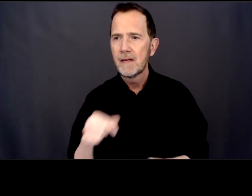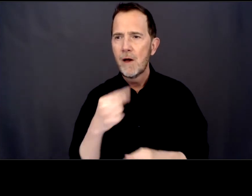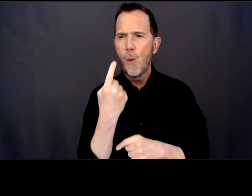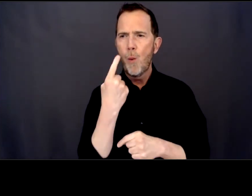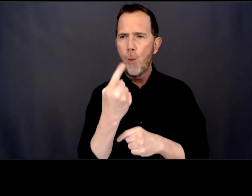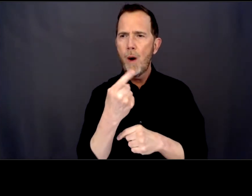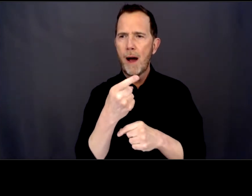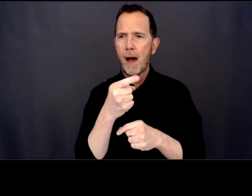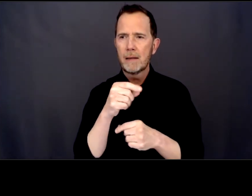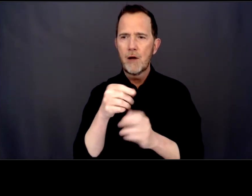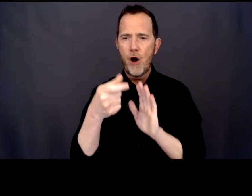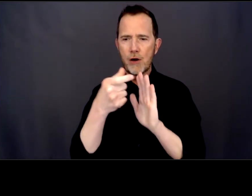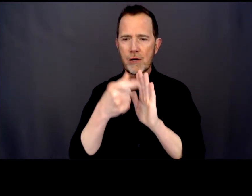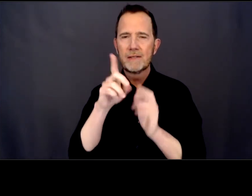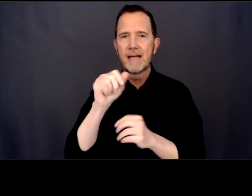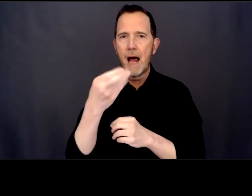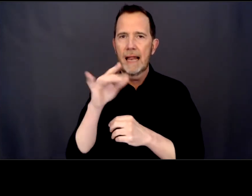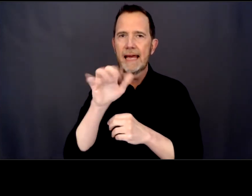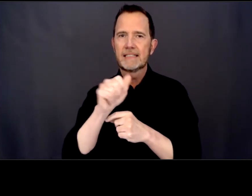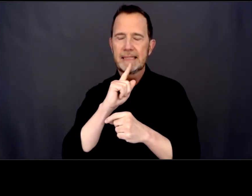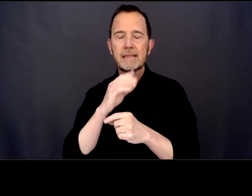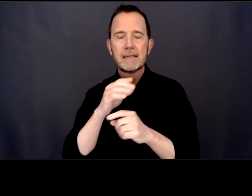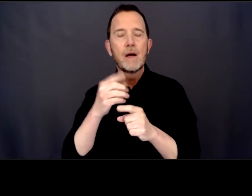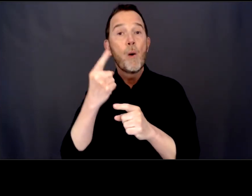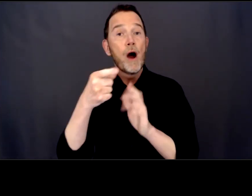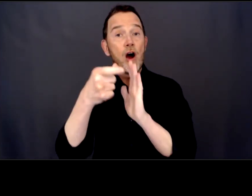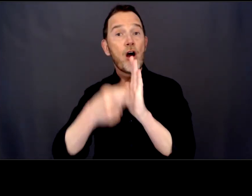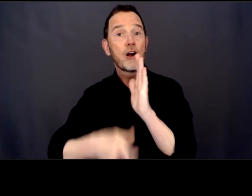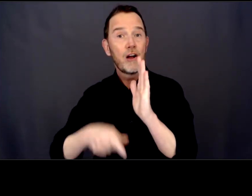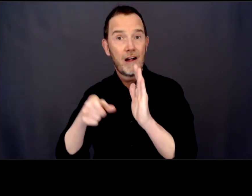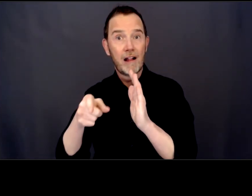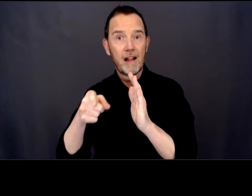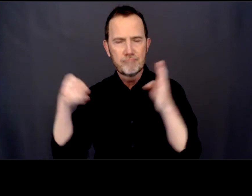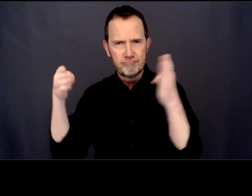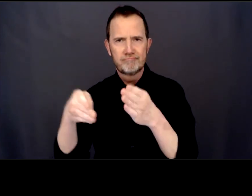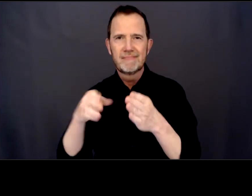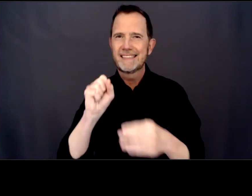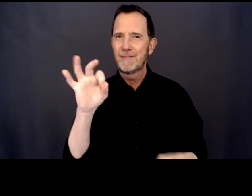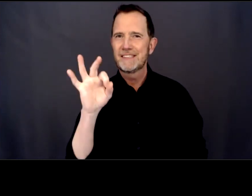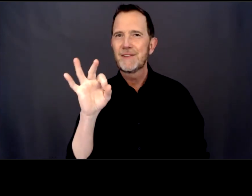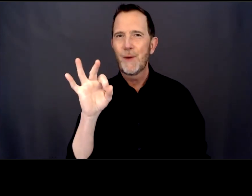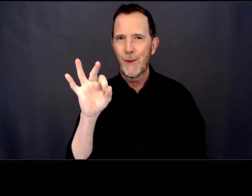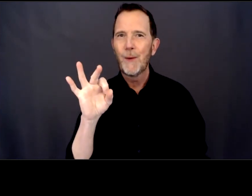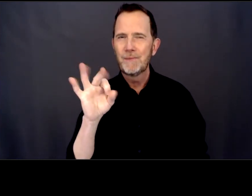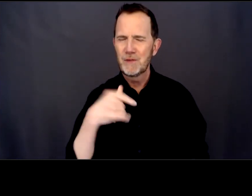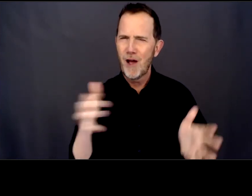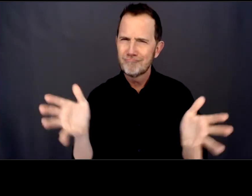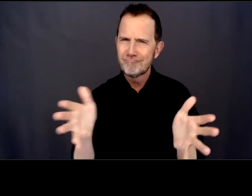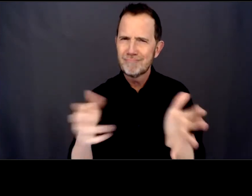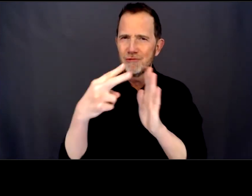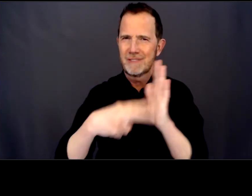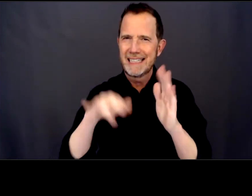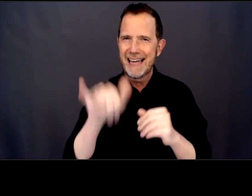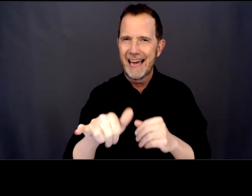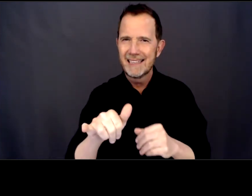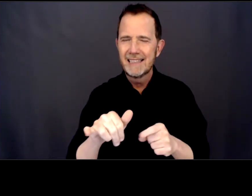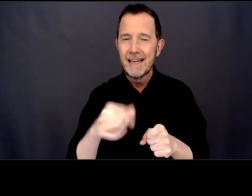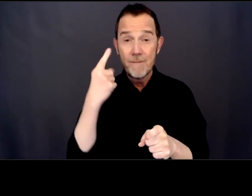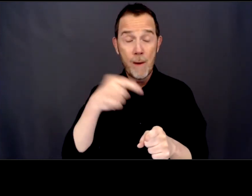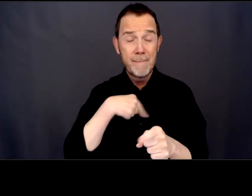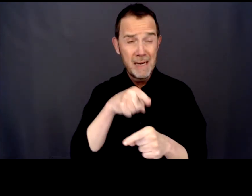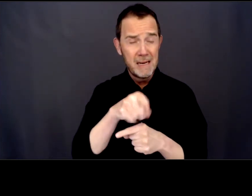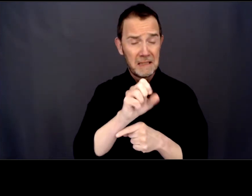San Francisco. And so I encourage you all to go and read it because that was interesting. It reminds me of the data for Boston. And